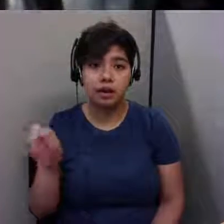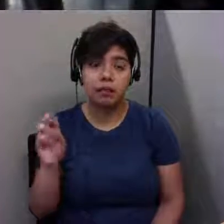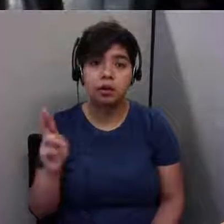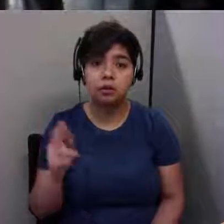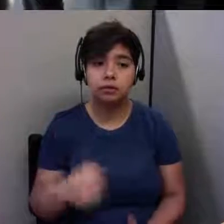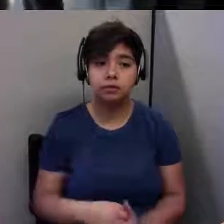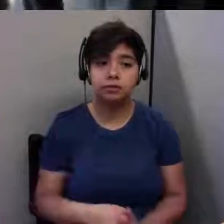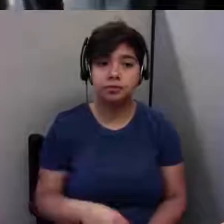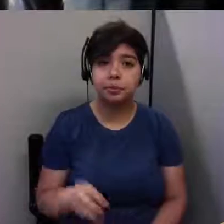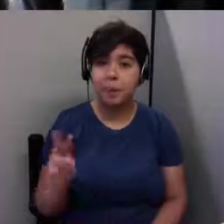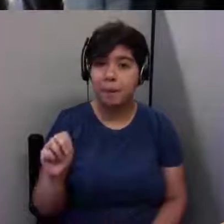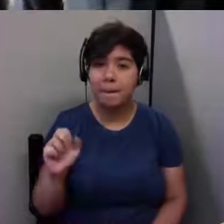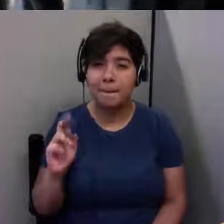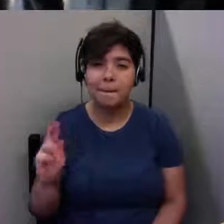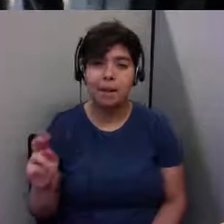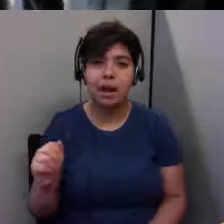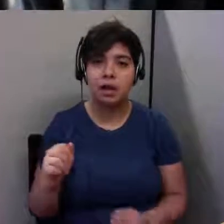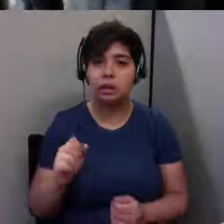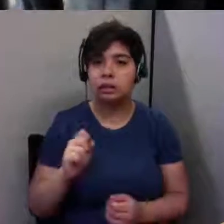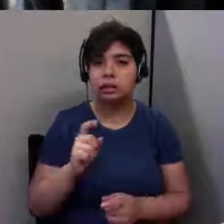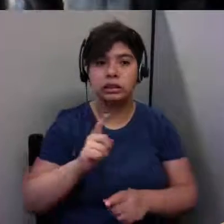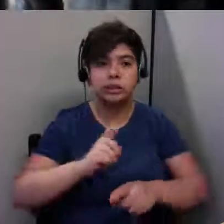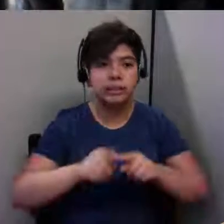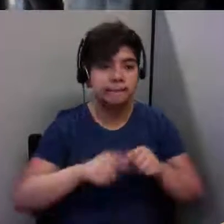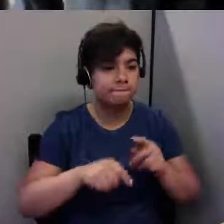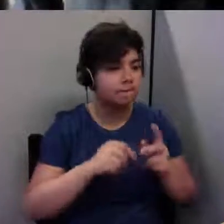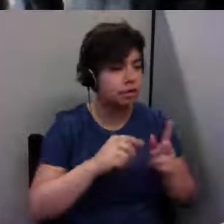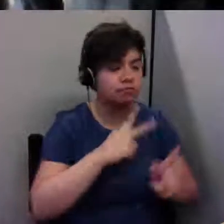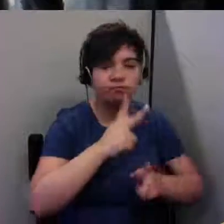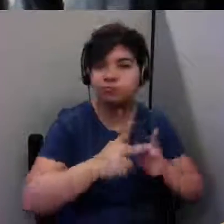Matter in all its states is everywhere.